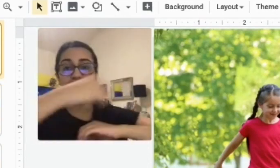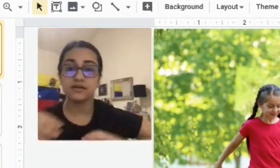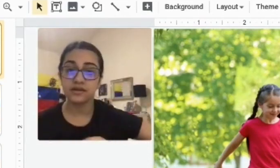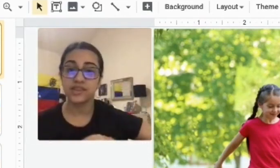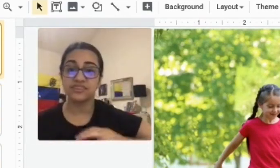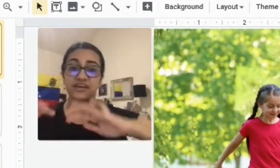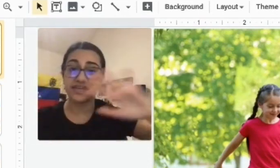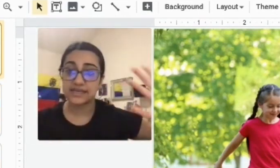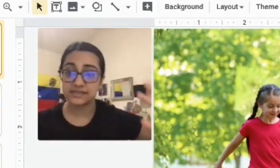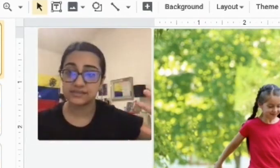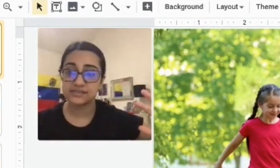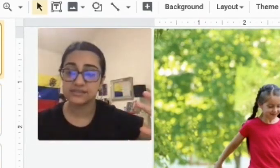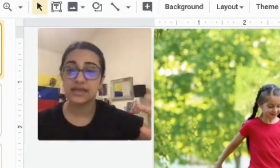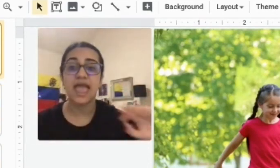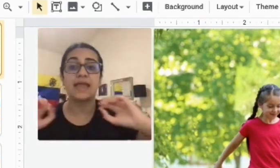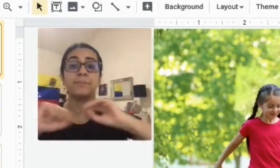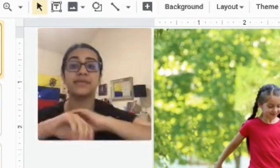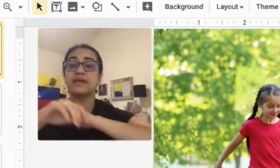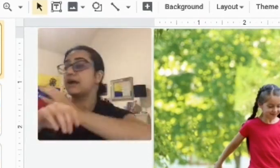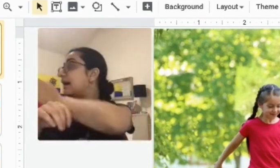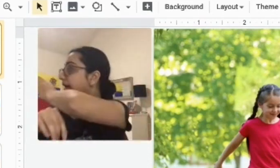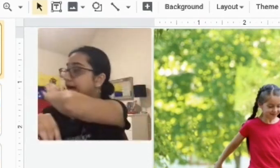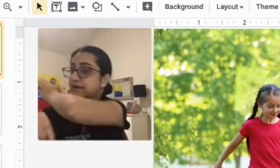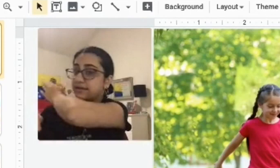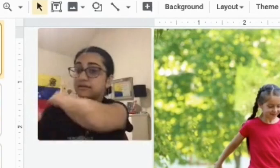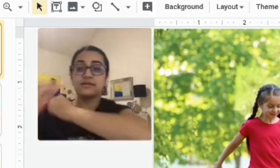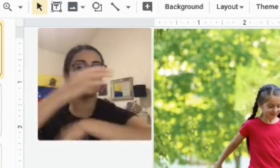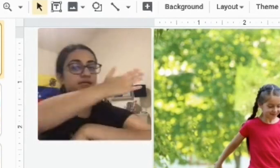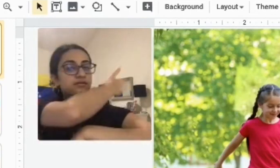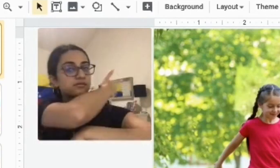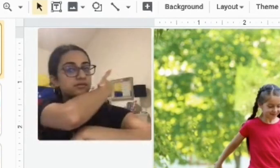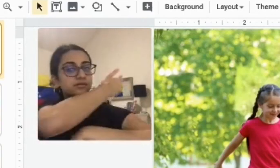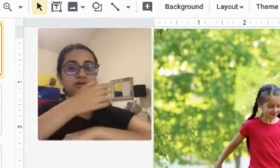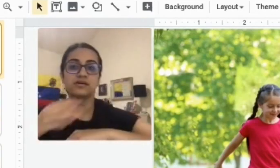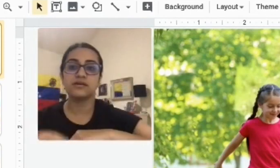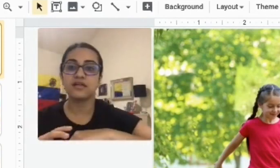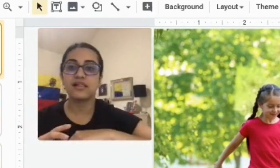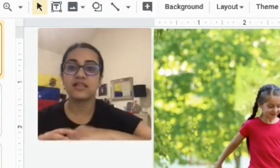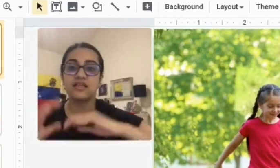Behind the kids and behind